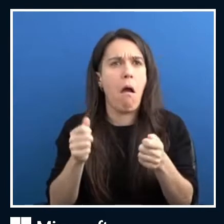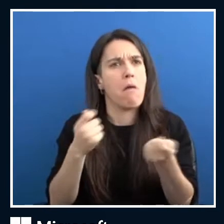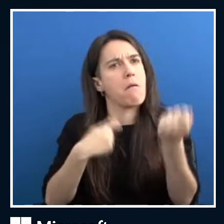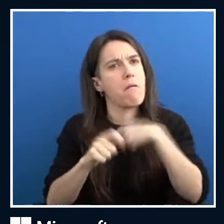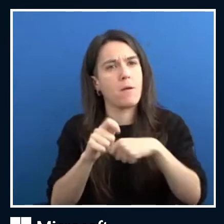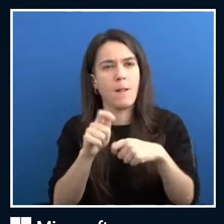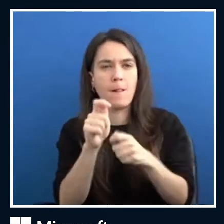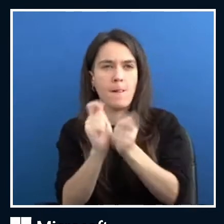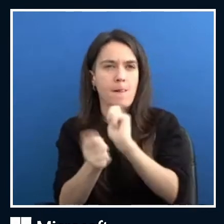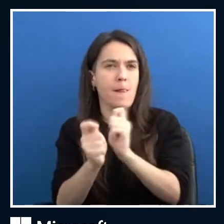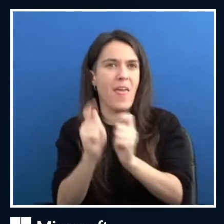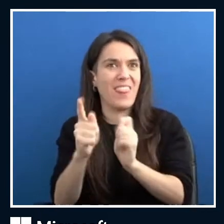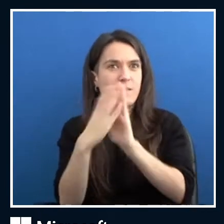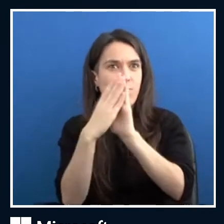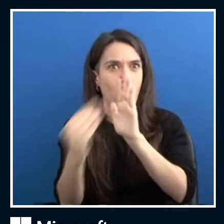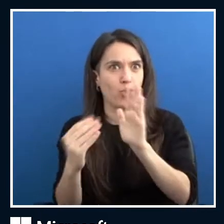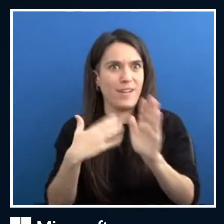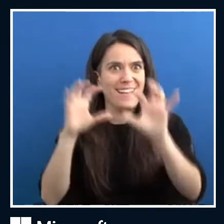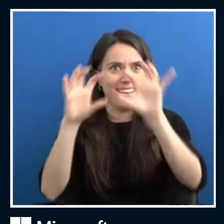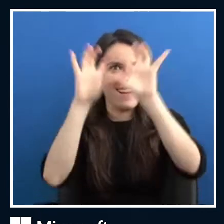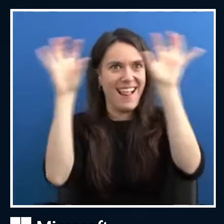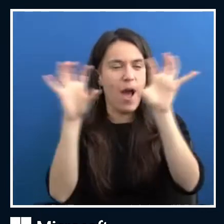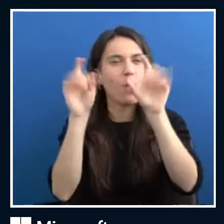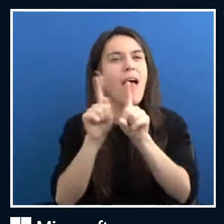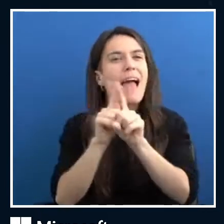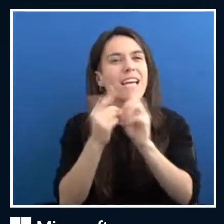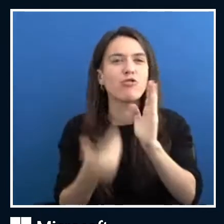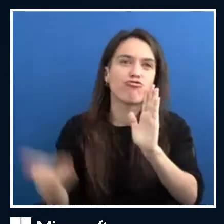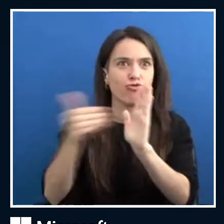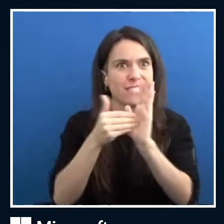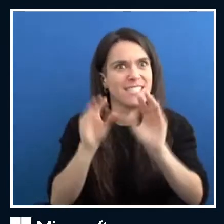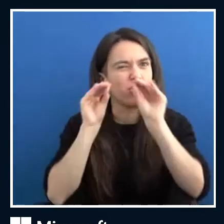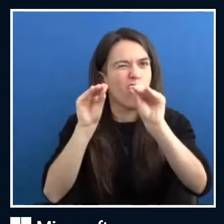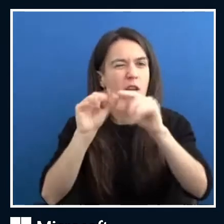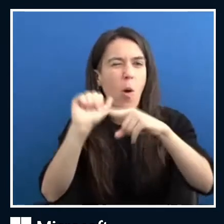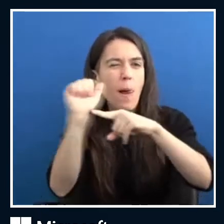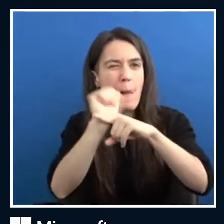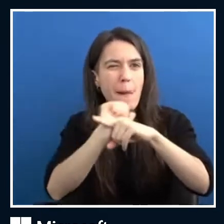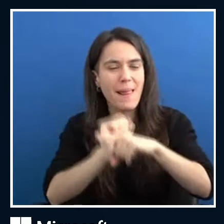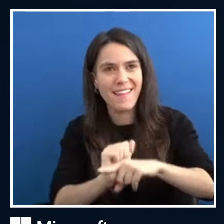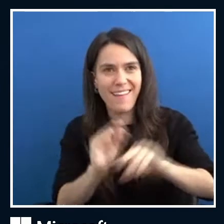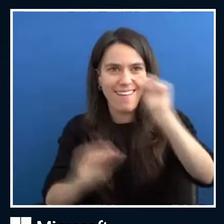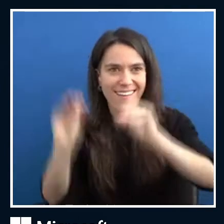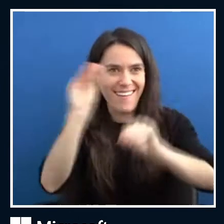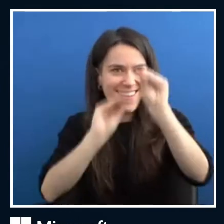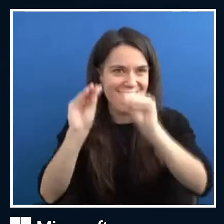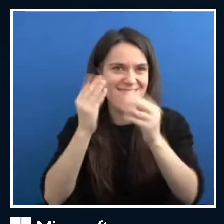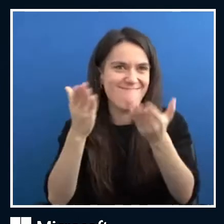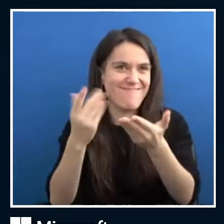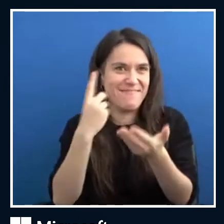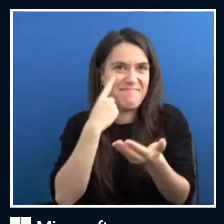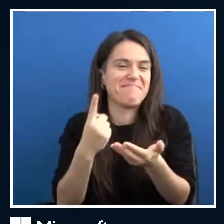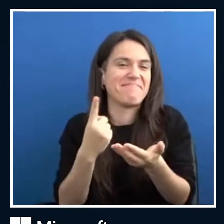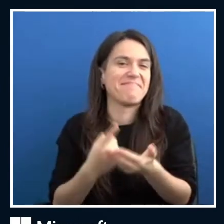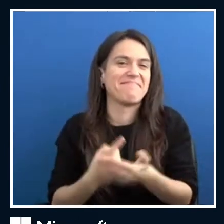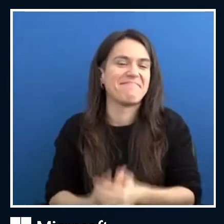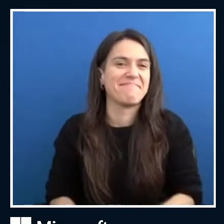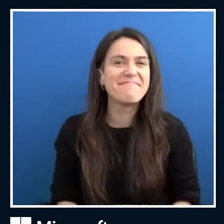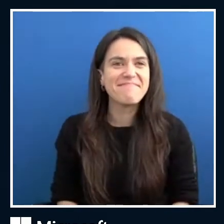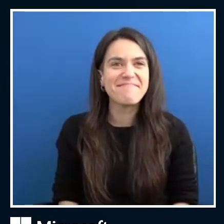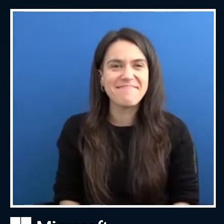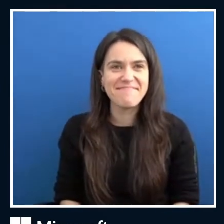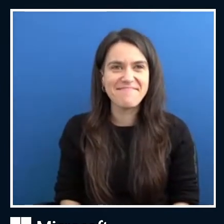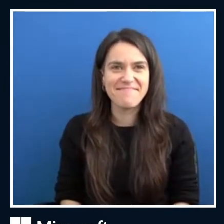the cloud, just retrain them or fine-tune them almost without knowing what is happening on the back end,